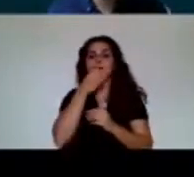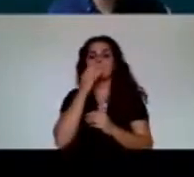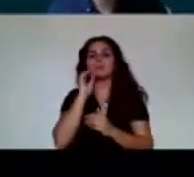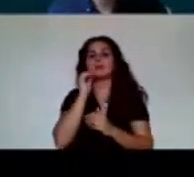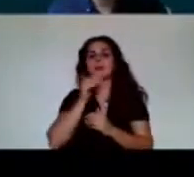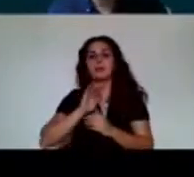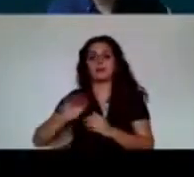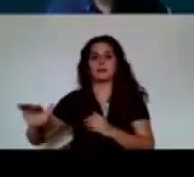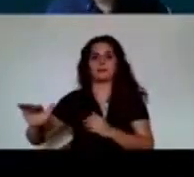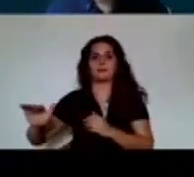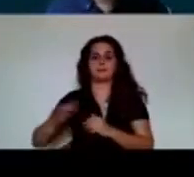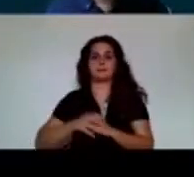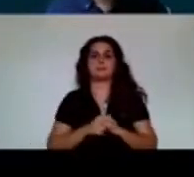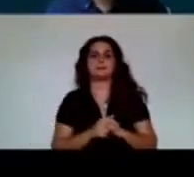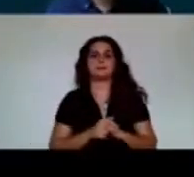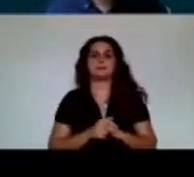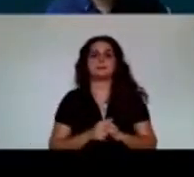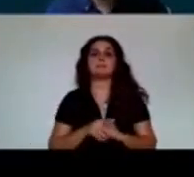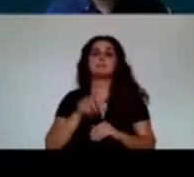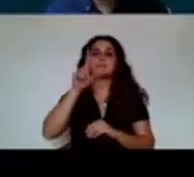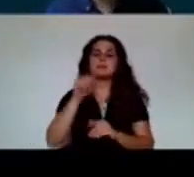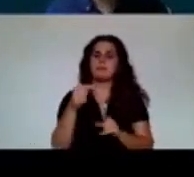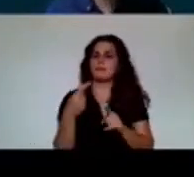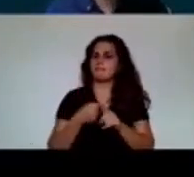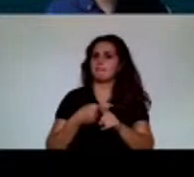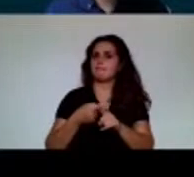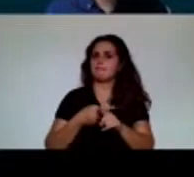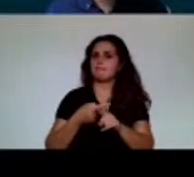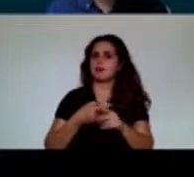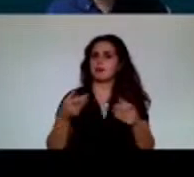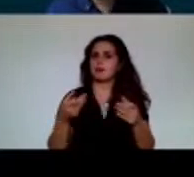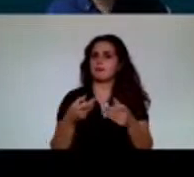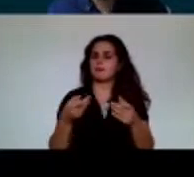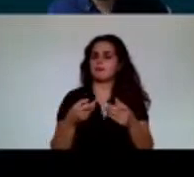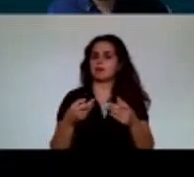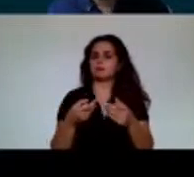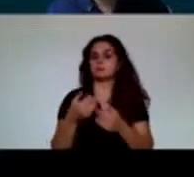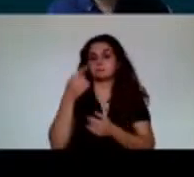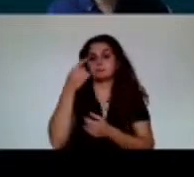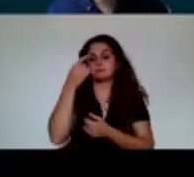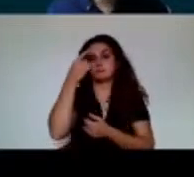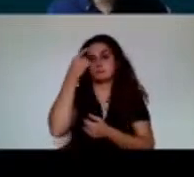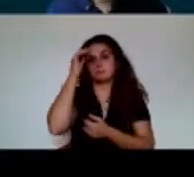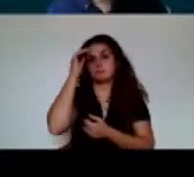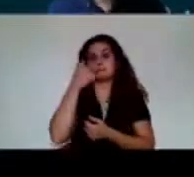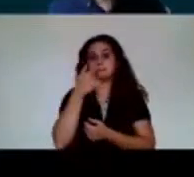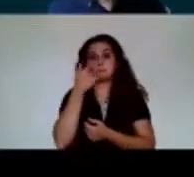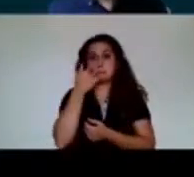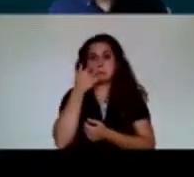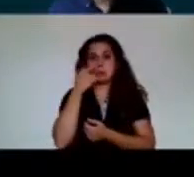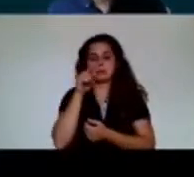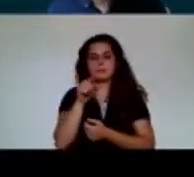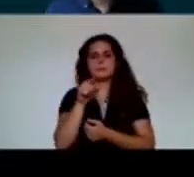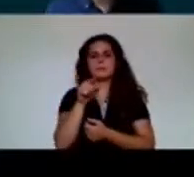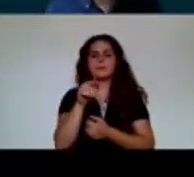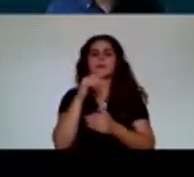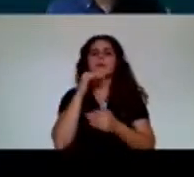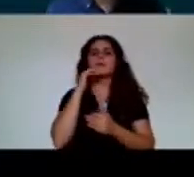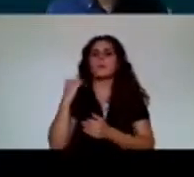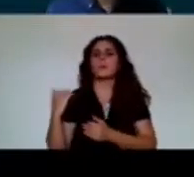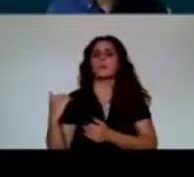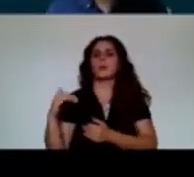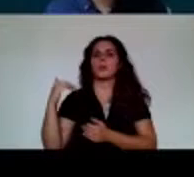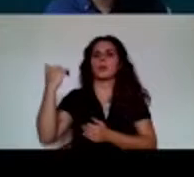children. It's also interesting to note that with age,